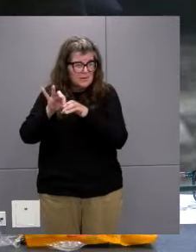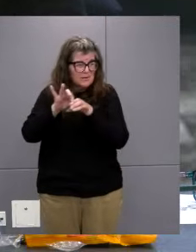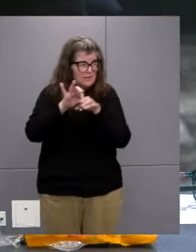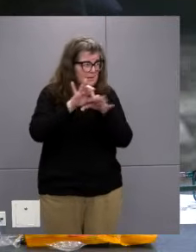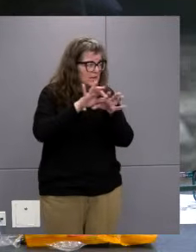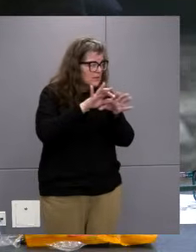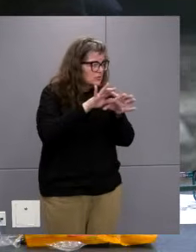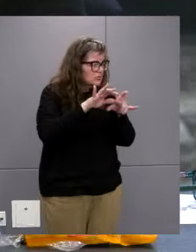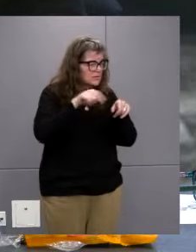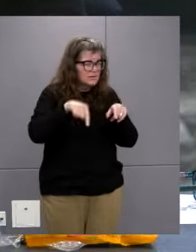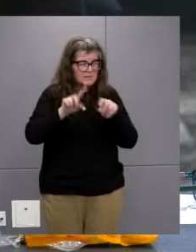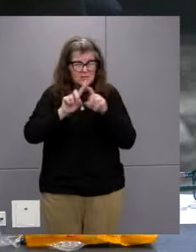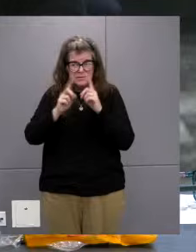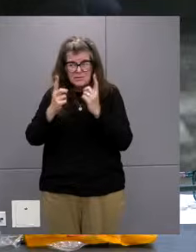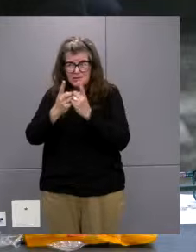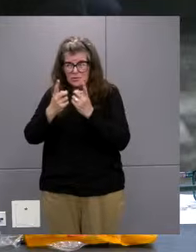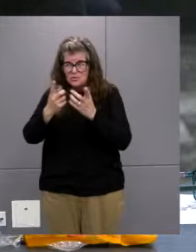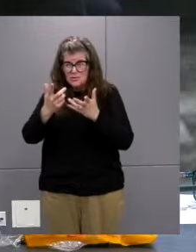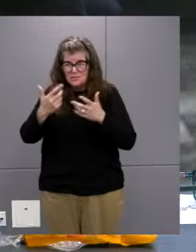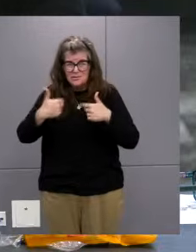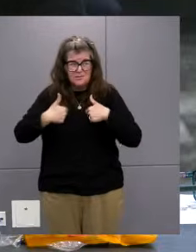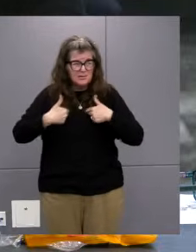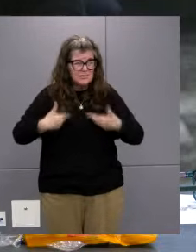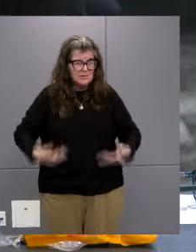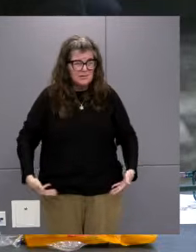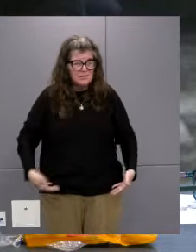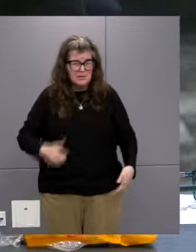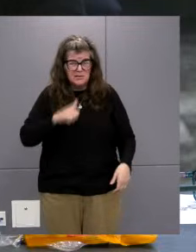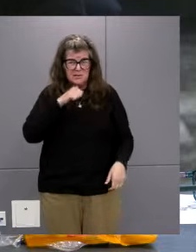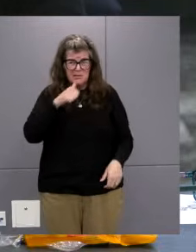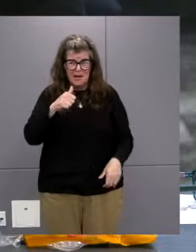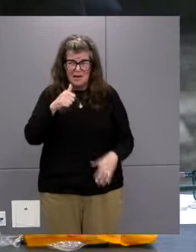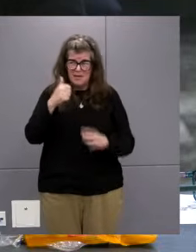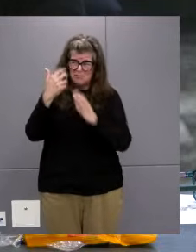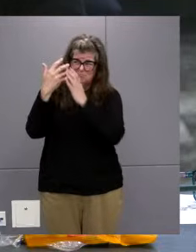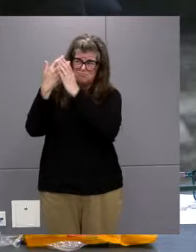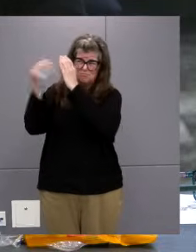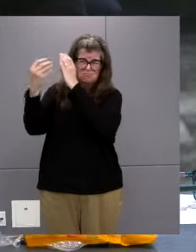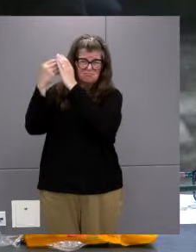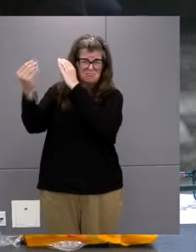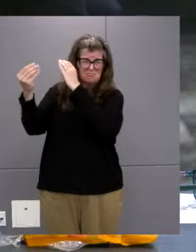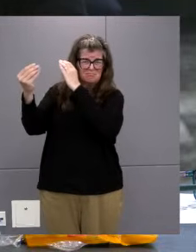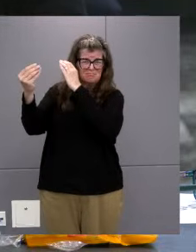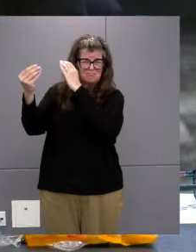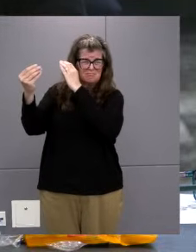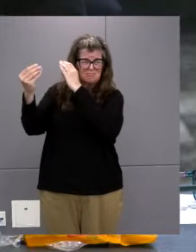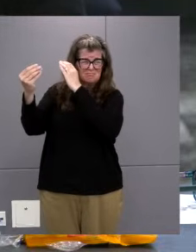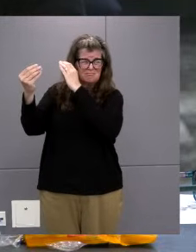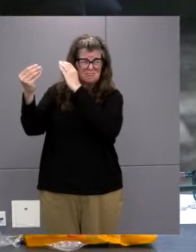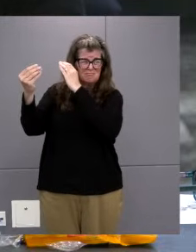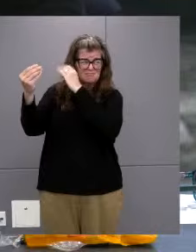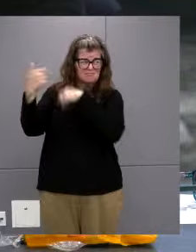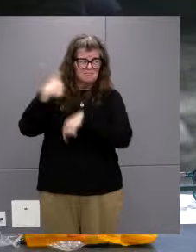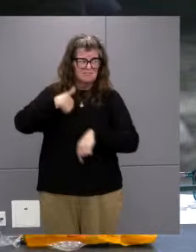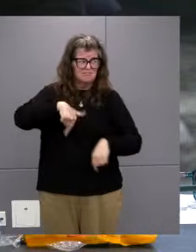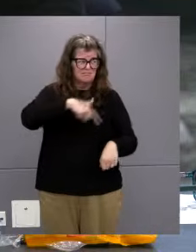this district, we are not outside. We are fully